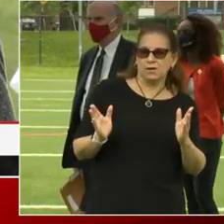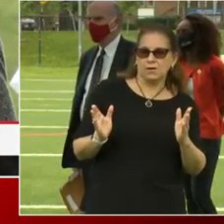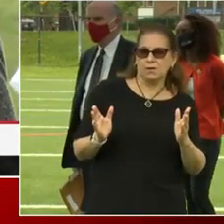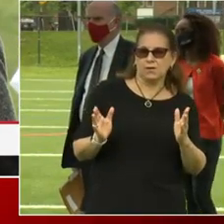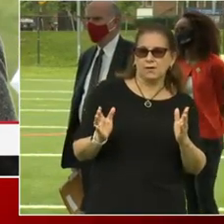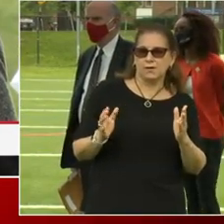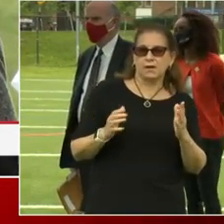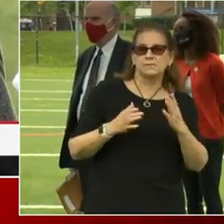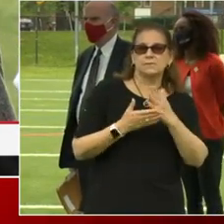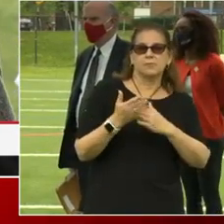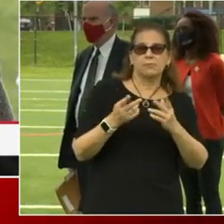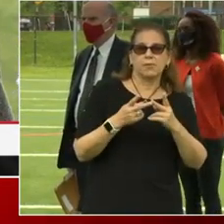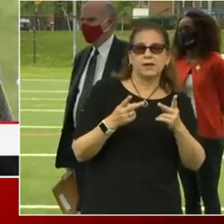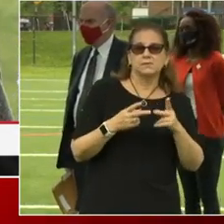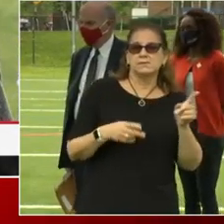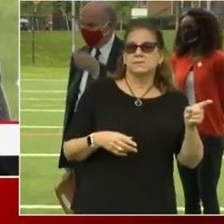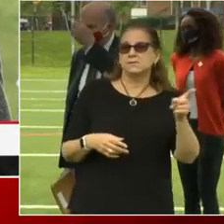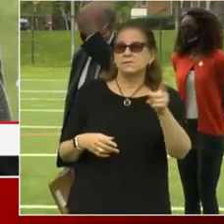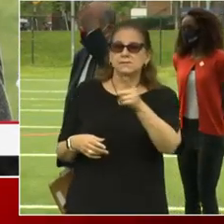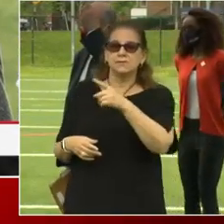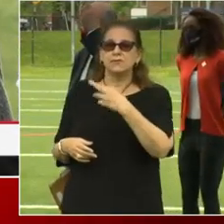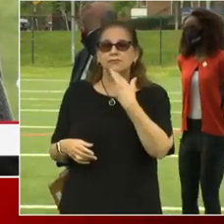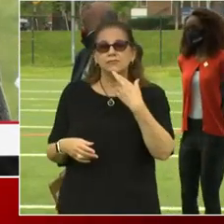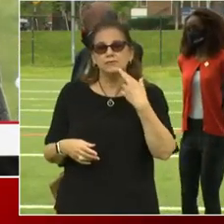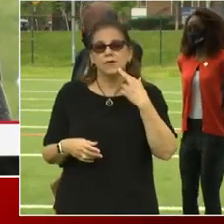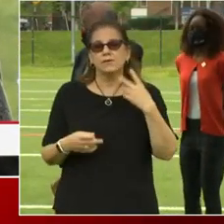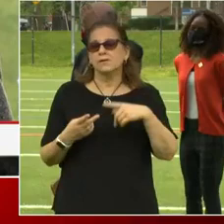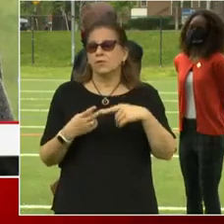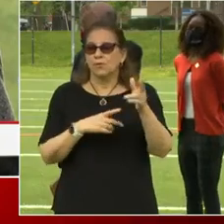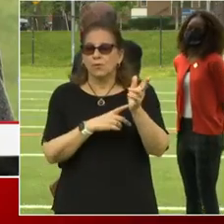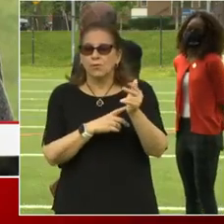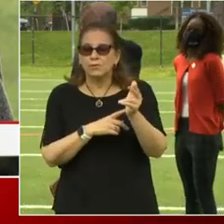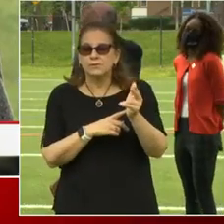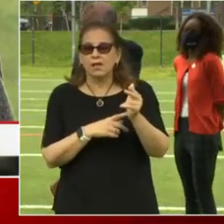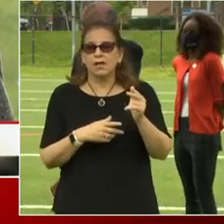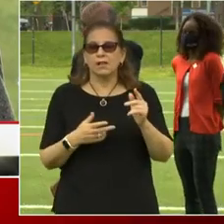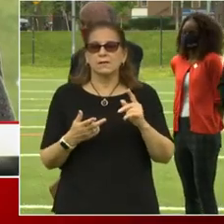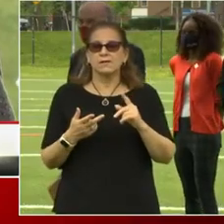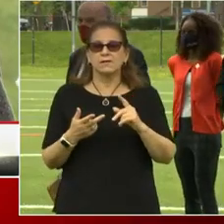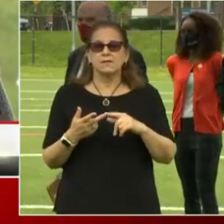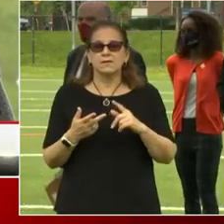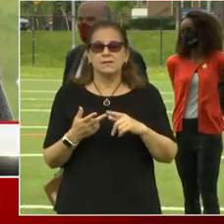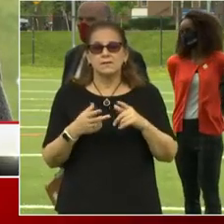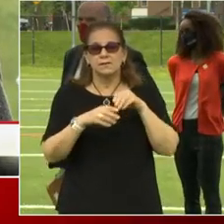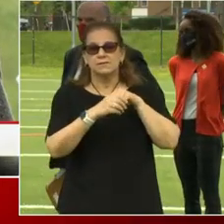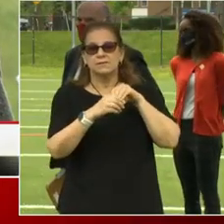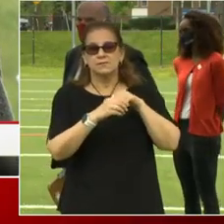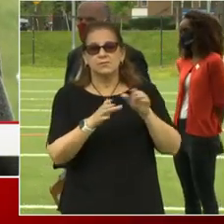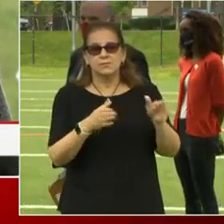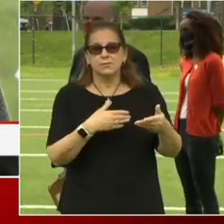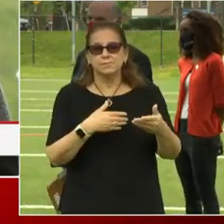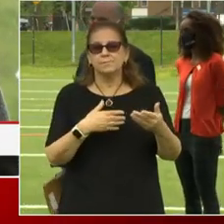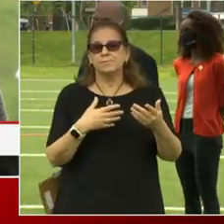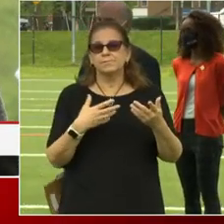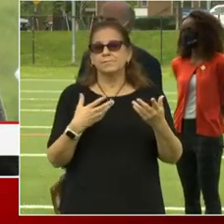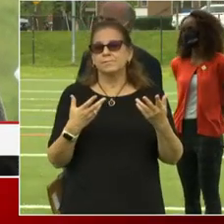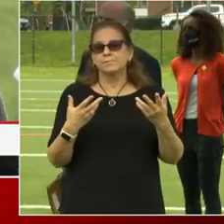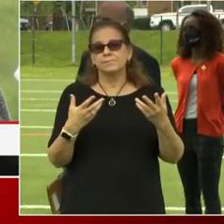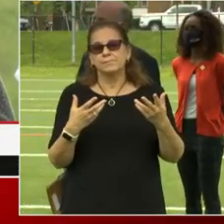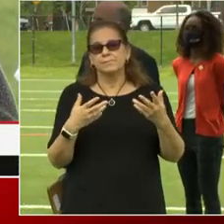It could be restaurants, it could be hotel rooms, it could be meeting rooms, to